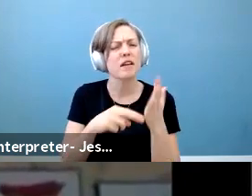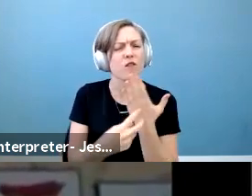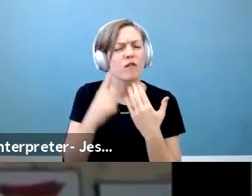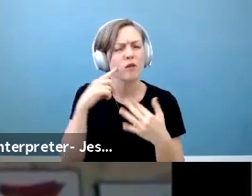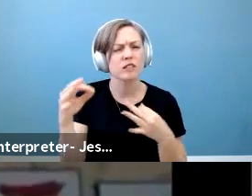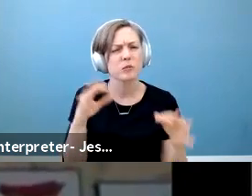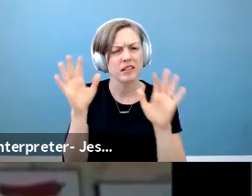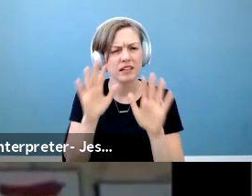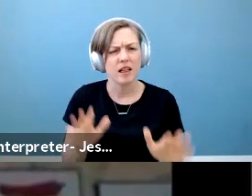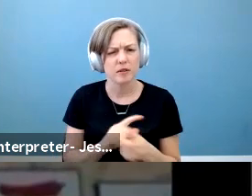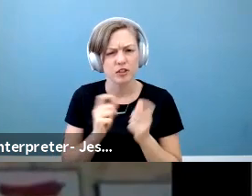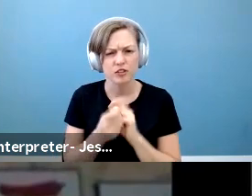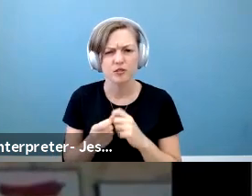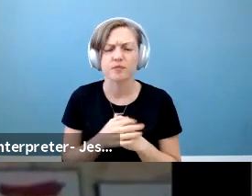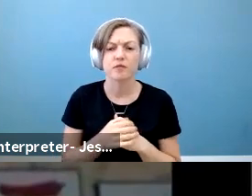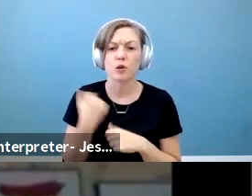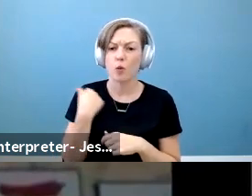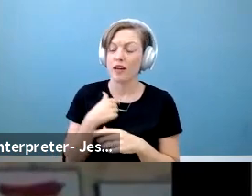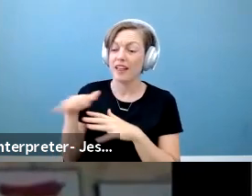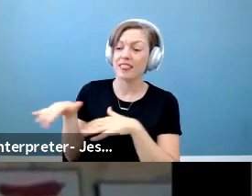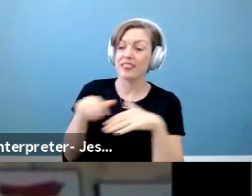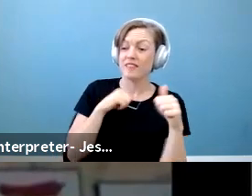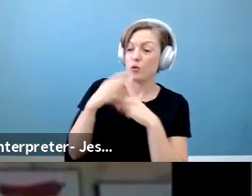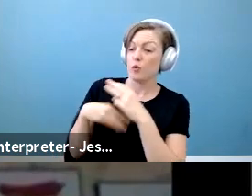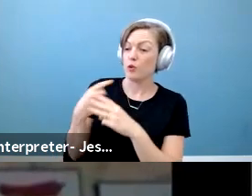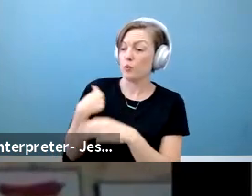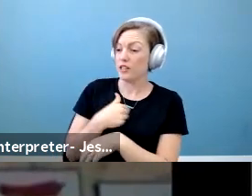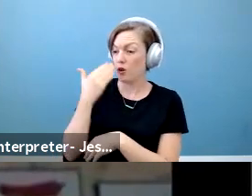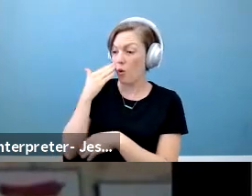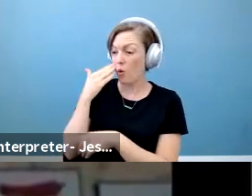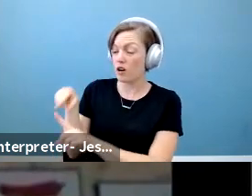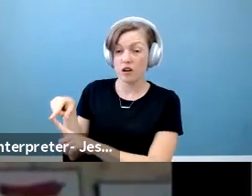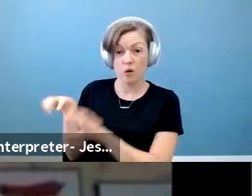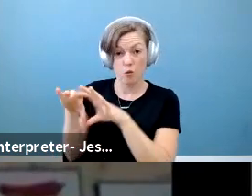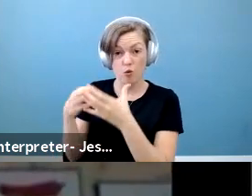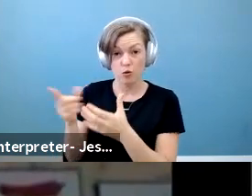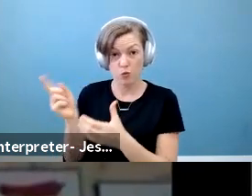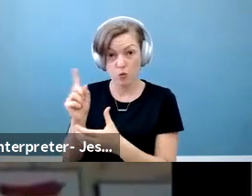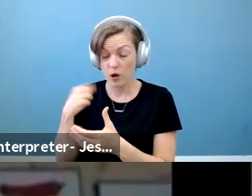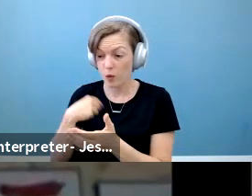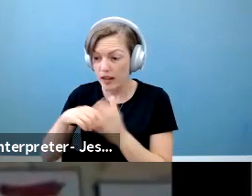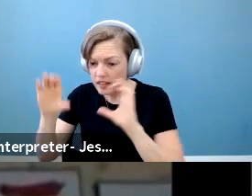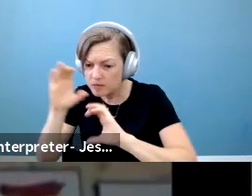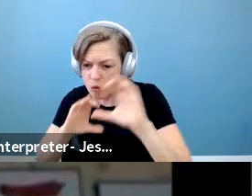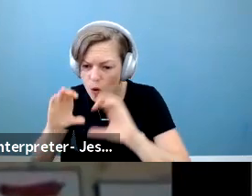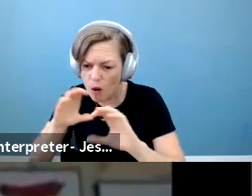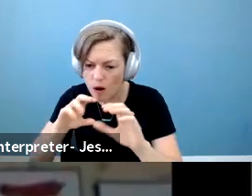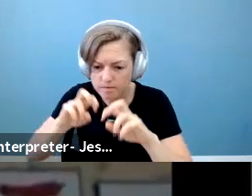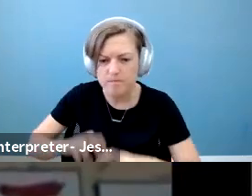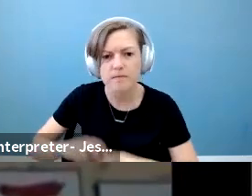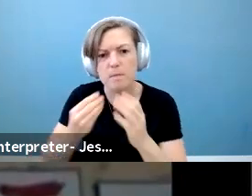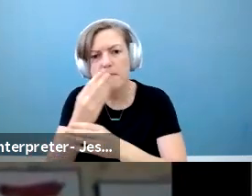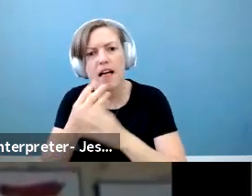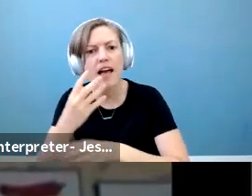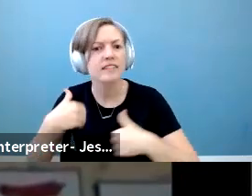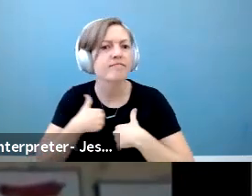change. We are leaving the world we know, a world where we have explored plants and animals and fish